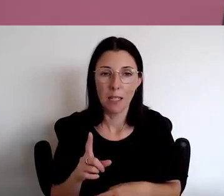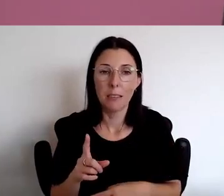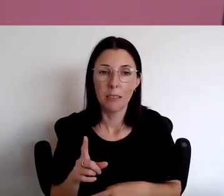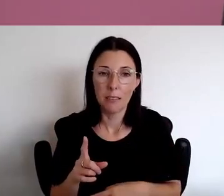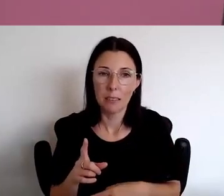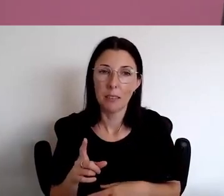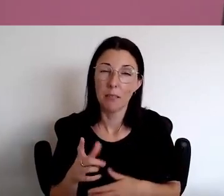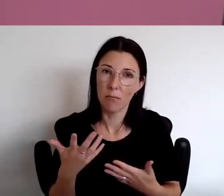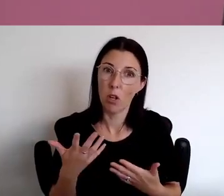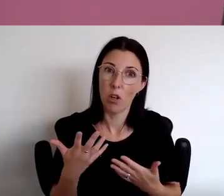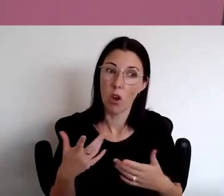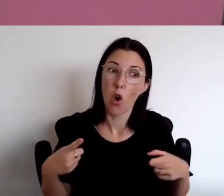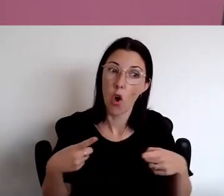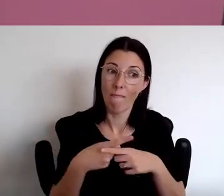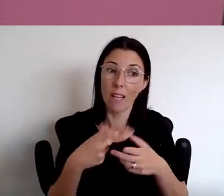conflict of interest